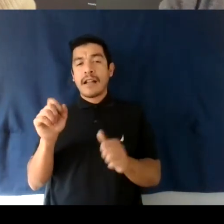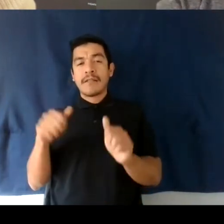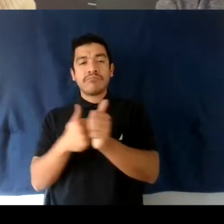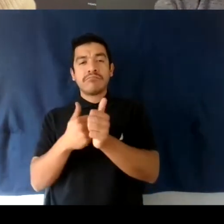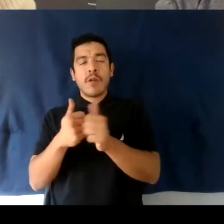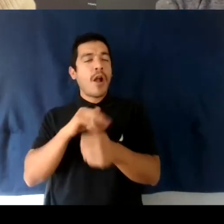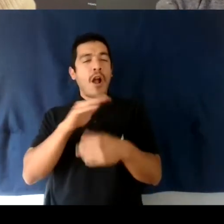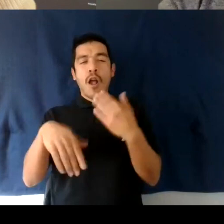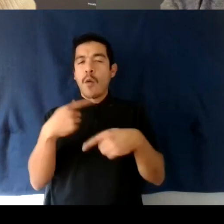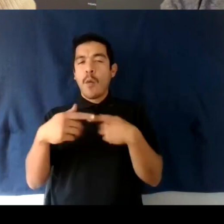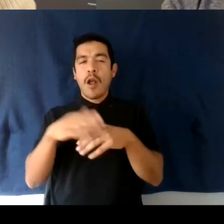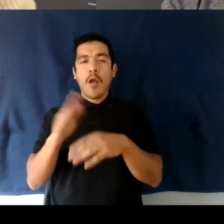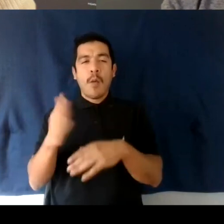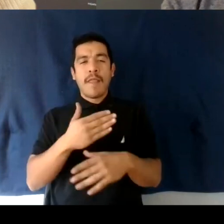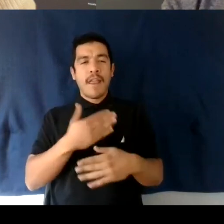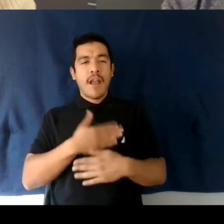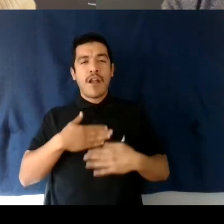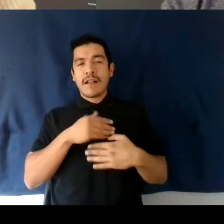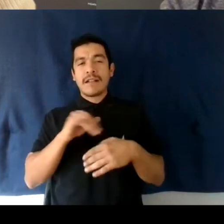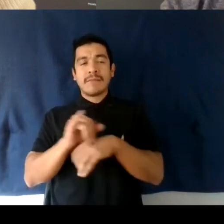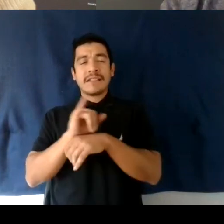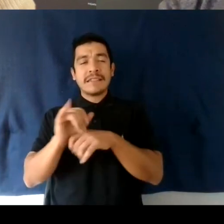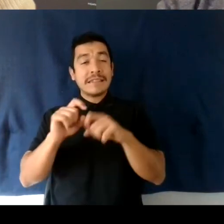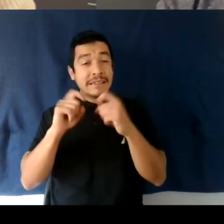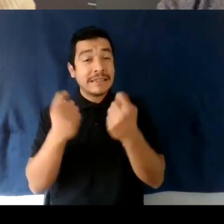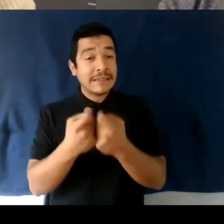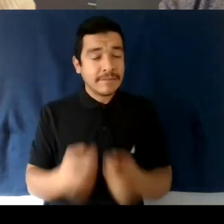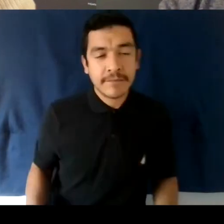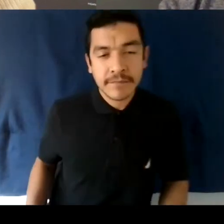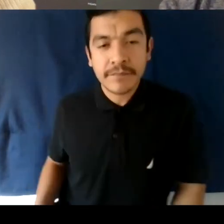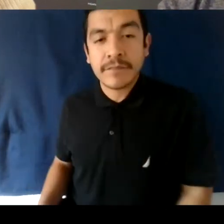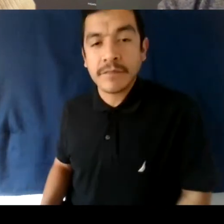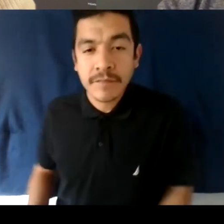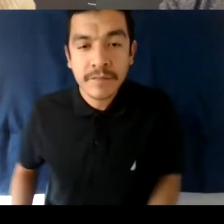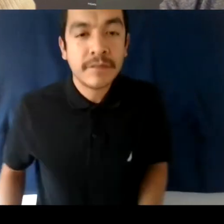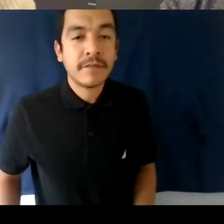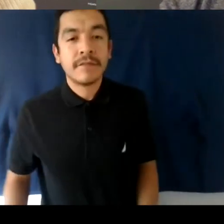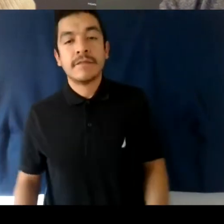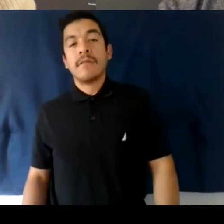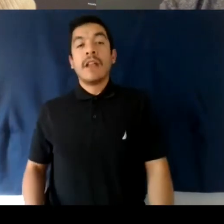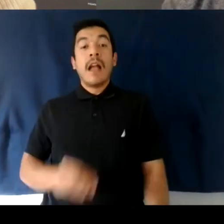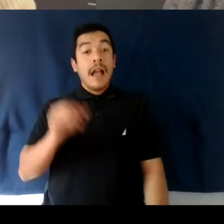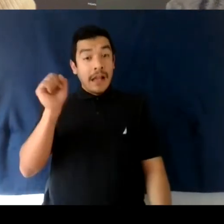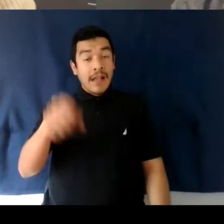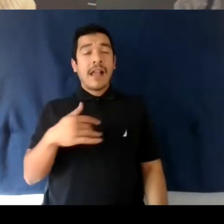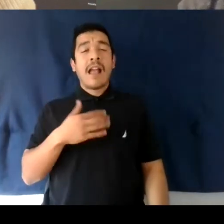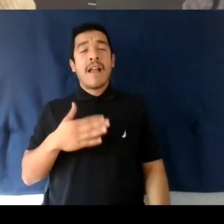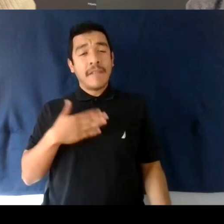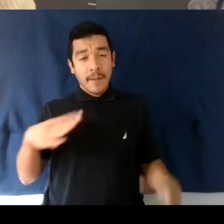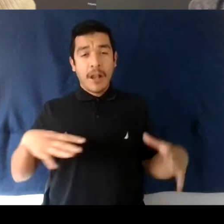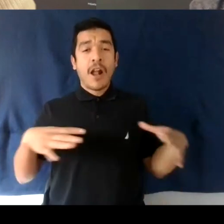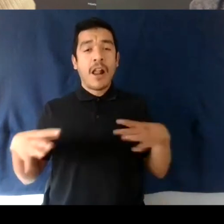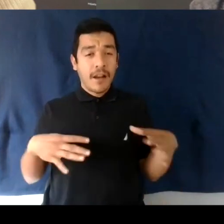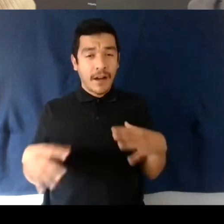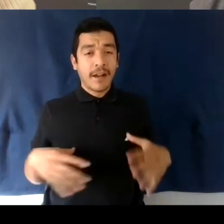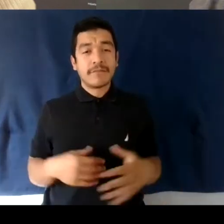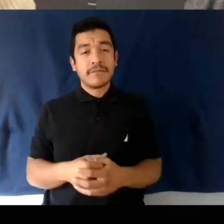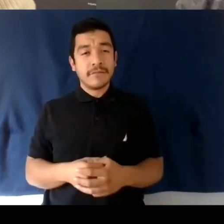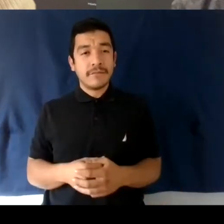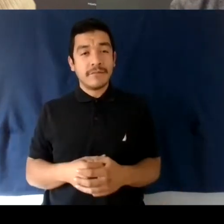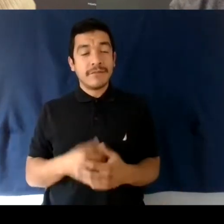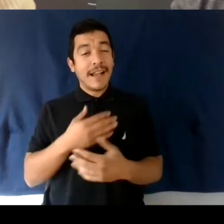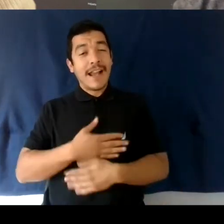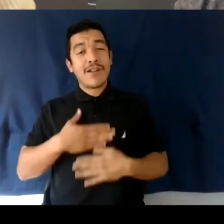going on with our entertainment and media team and our work. And yeah, have a happy holiday.